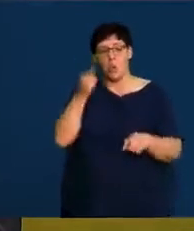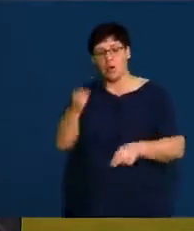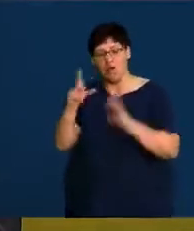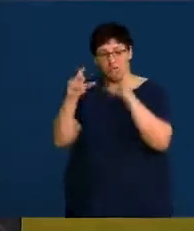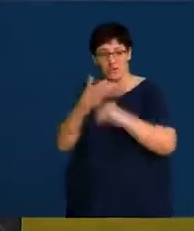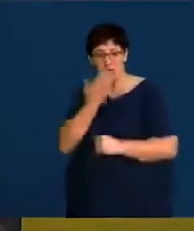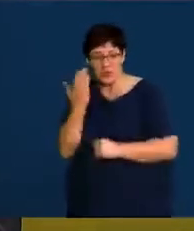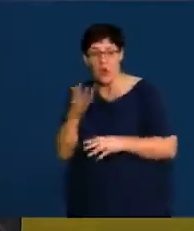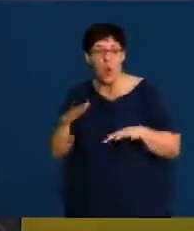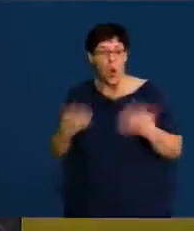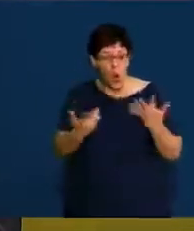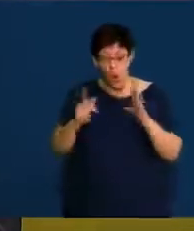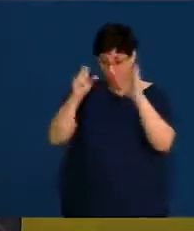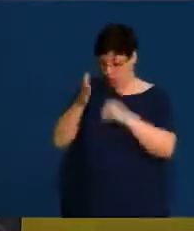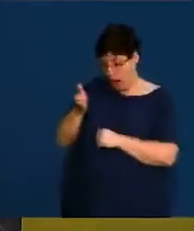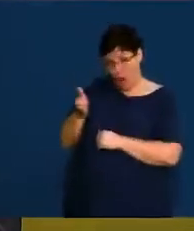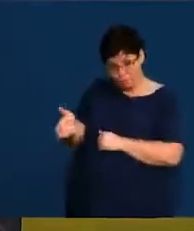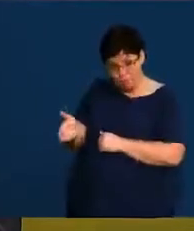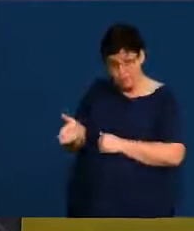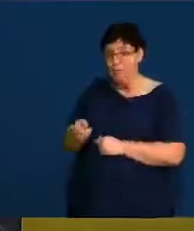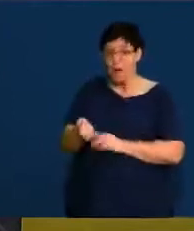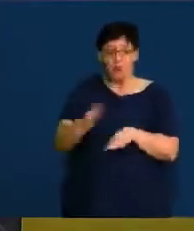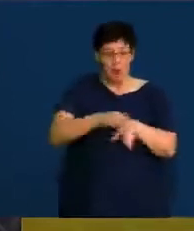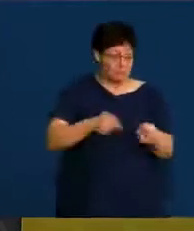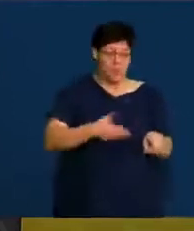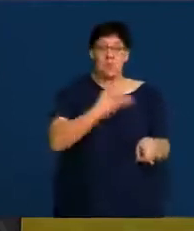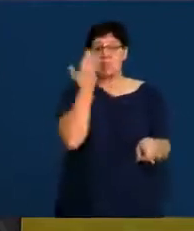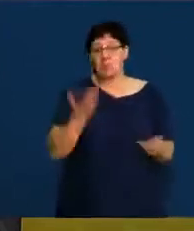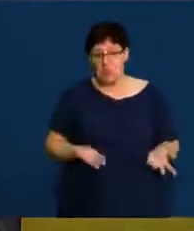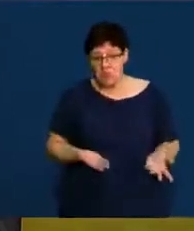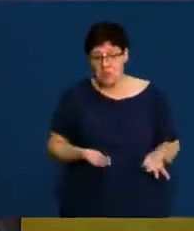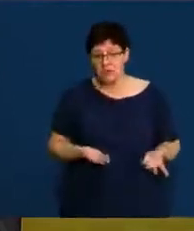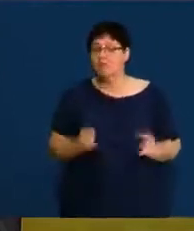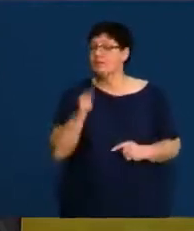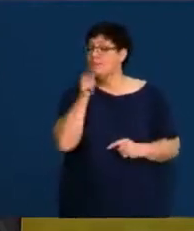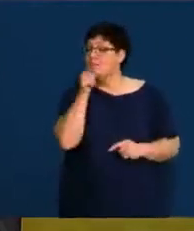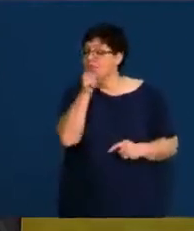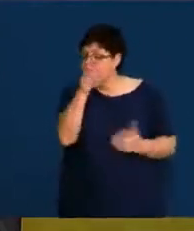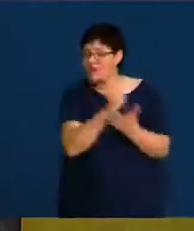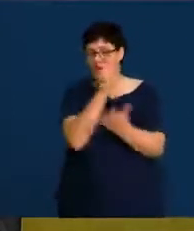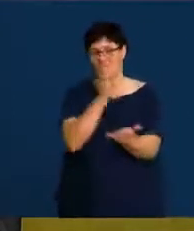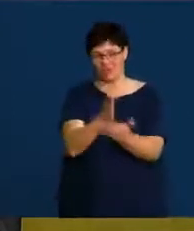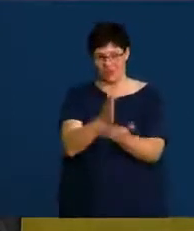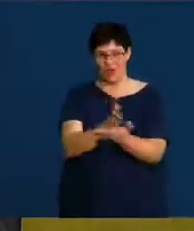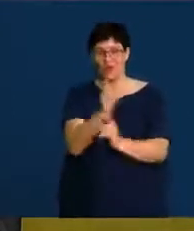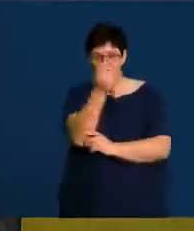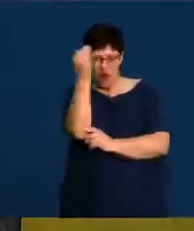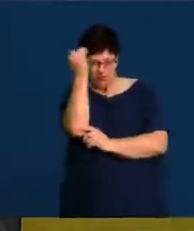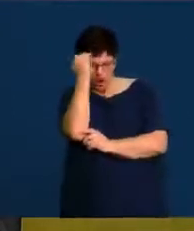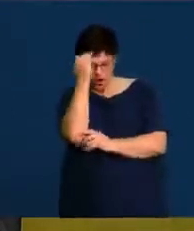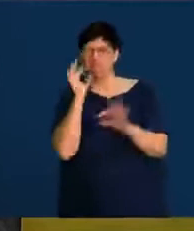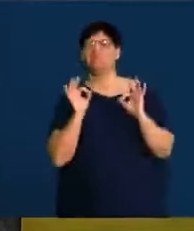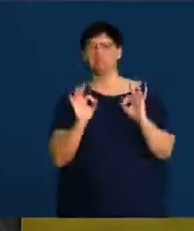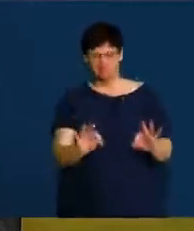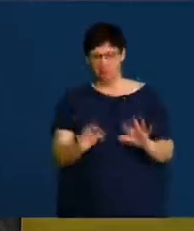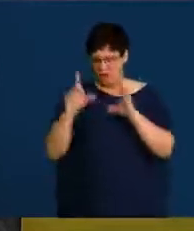photograph, or on the photograph that may not necessarily be on the map. Yours is to make sure that you know exactly